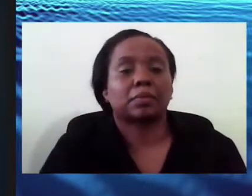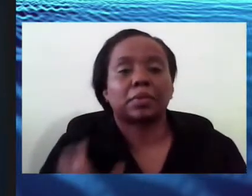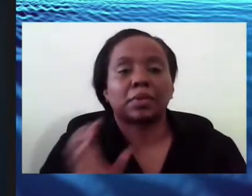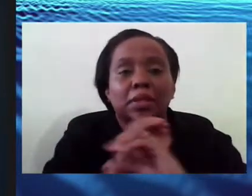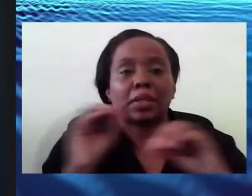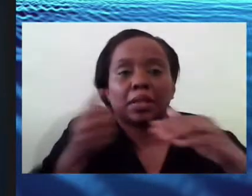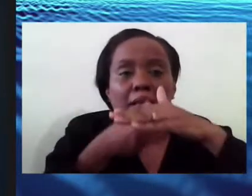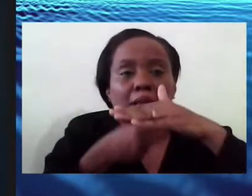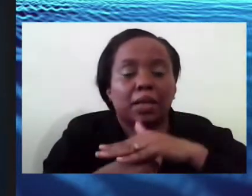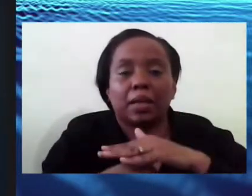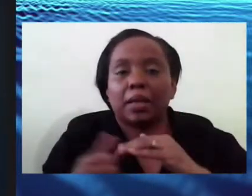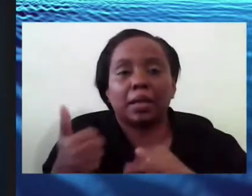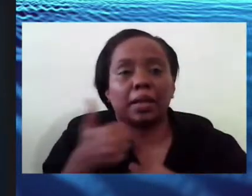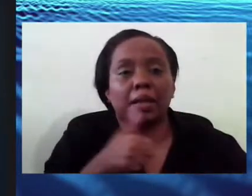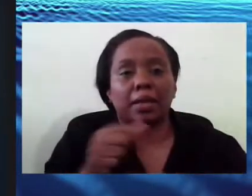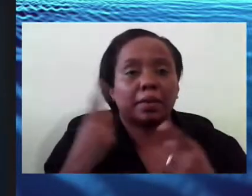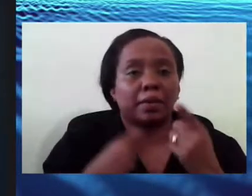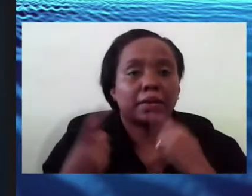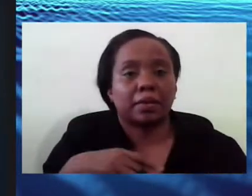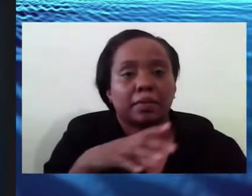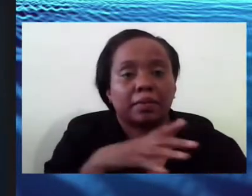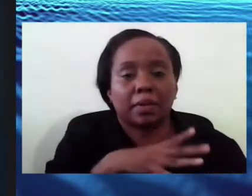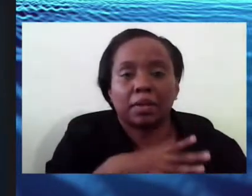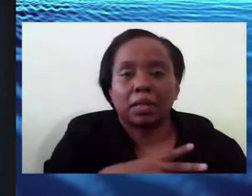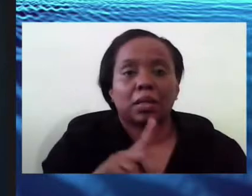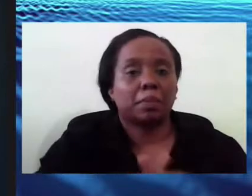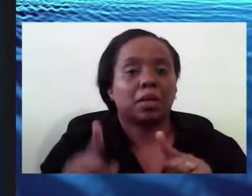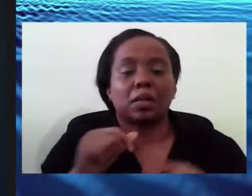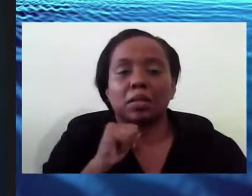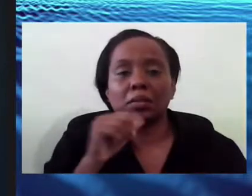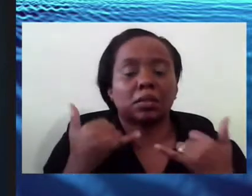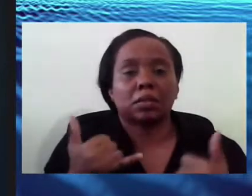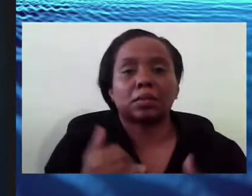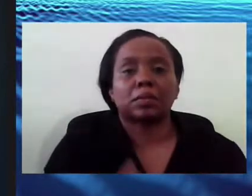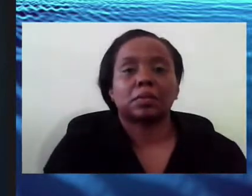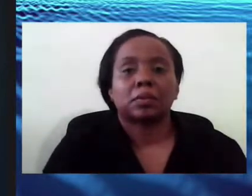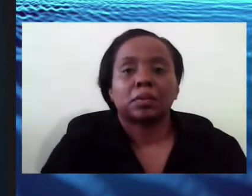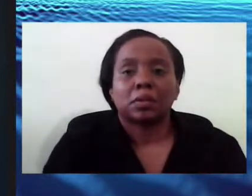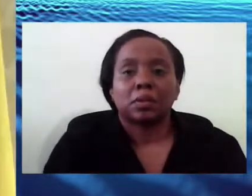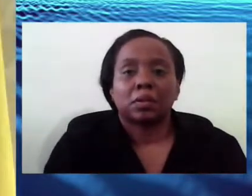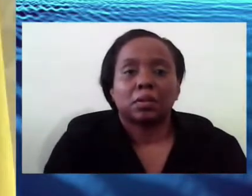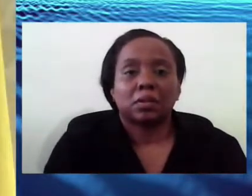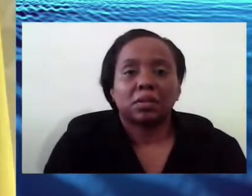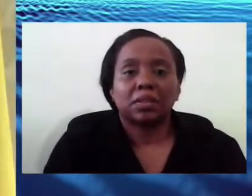I'm happy to answer your questions, but I can't do it right now in this press conference.